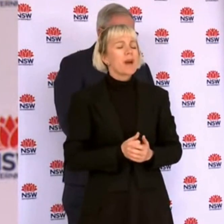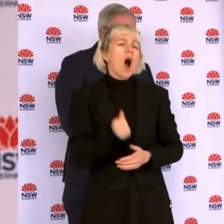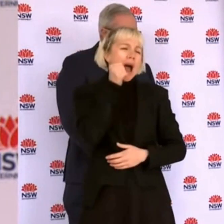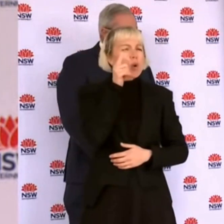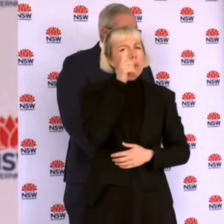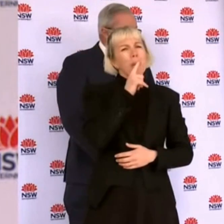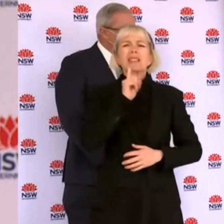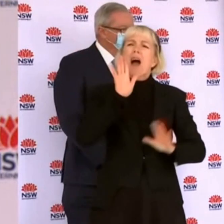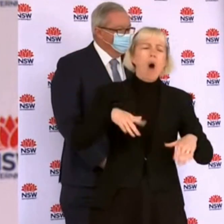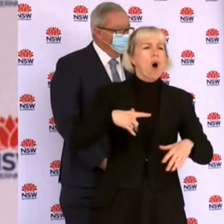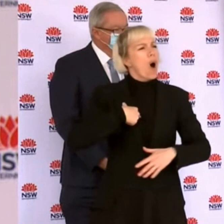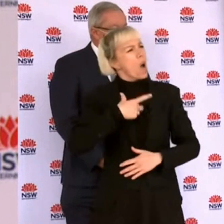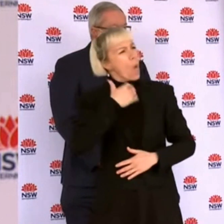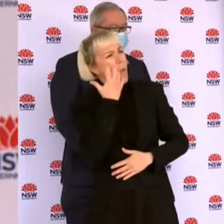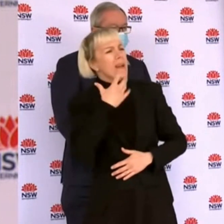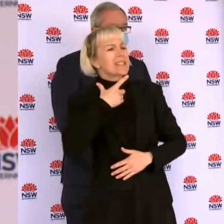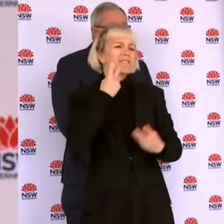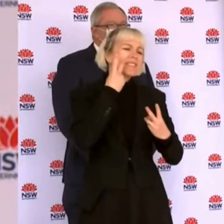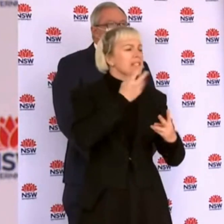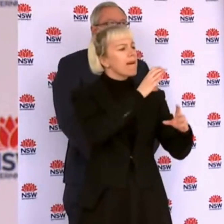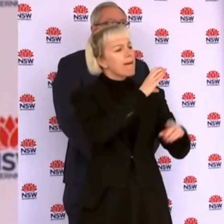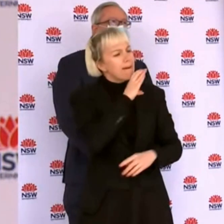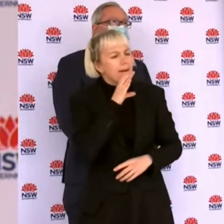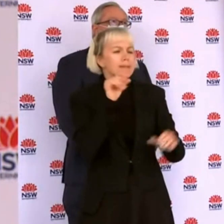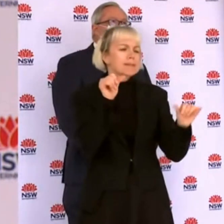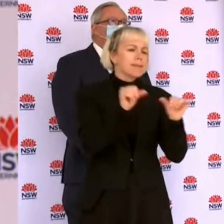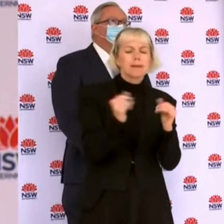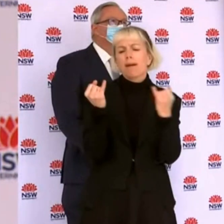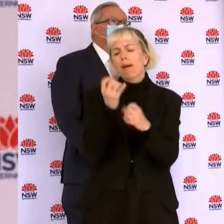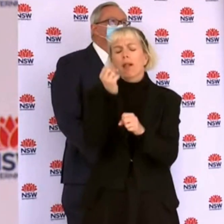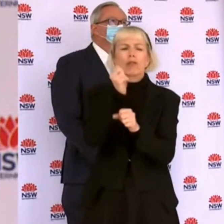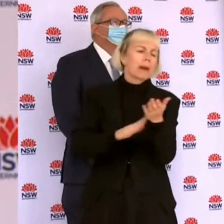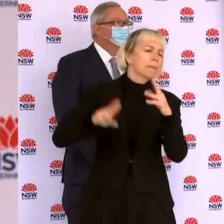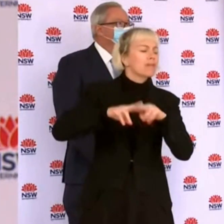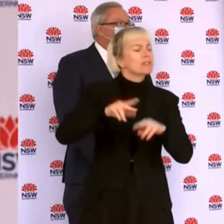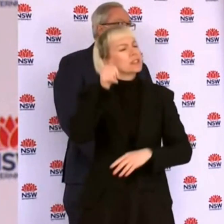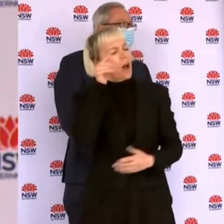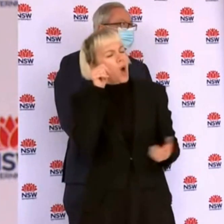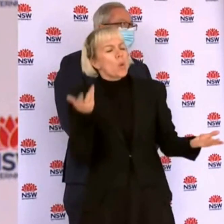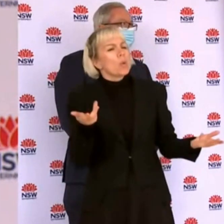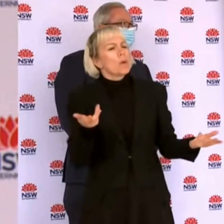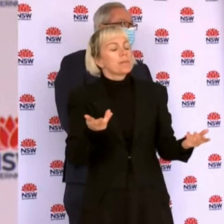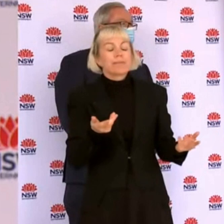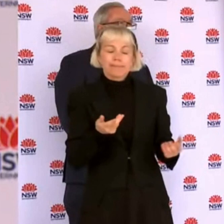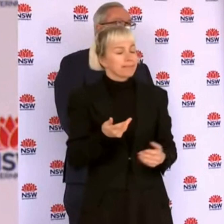sense of family. The family unit is the household, people you live directly with.